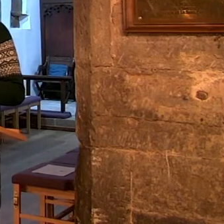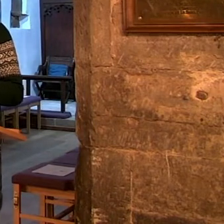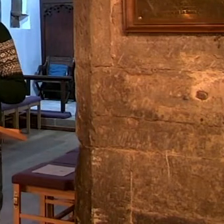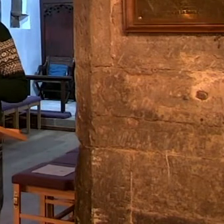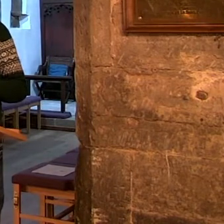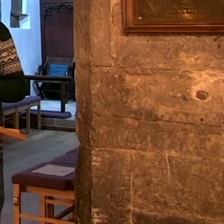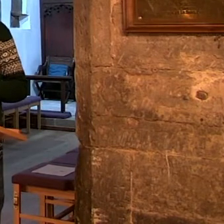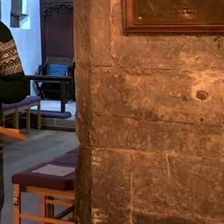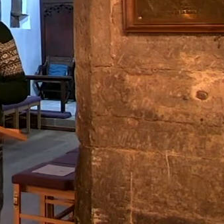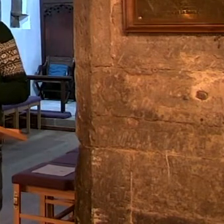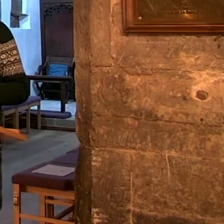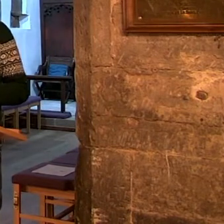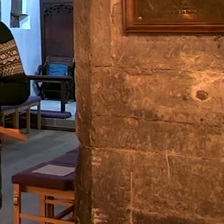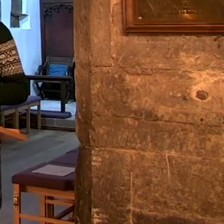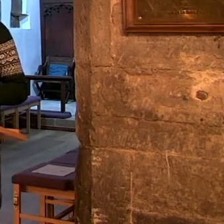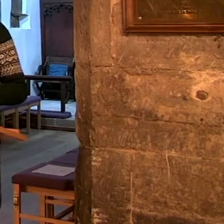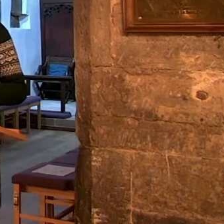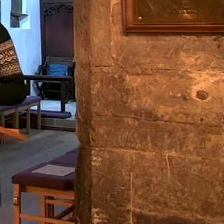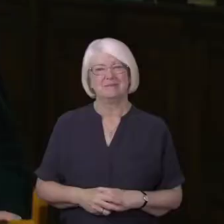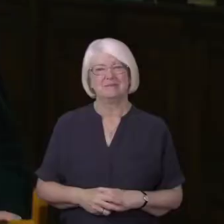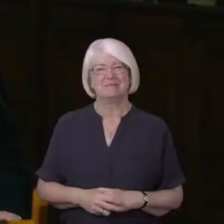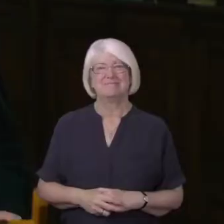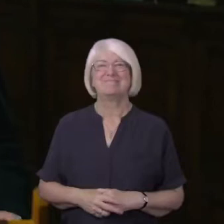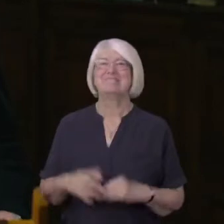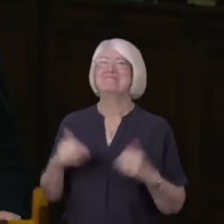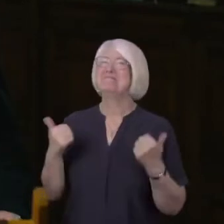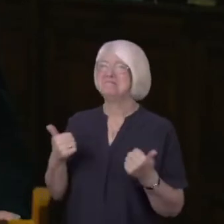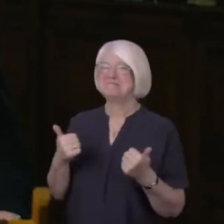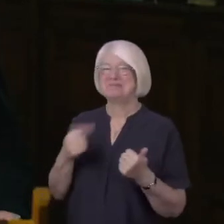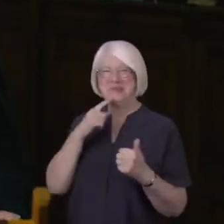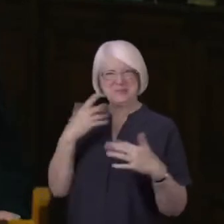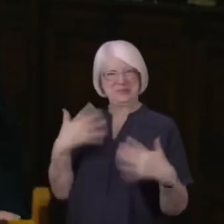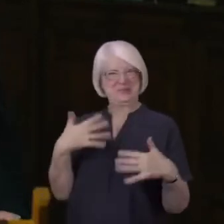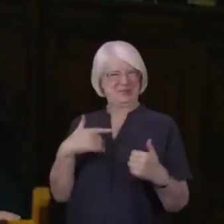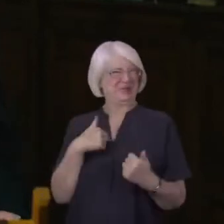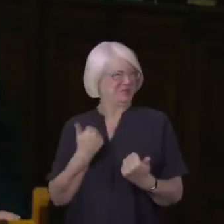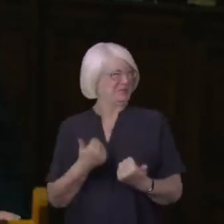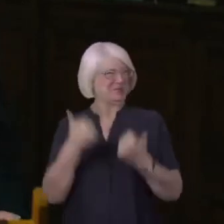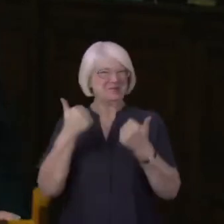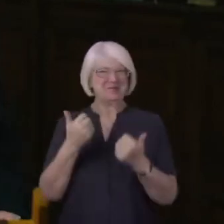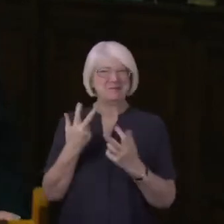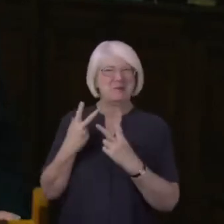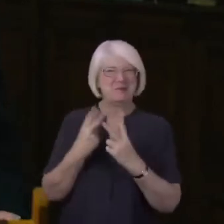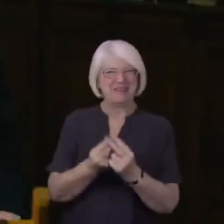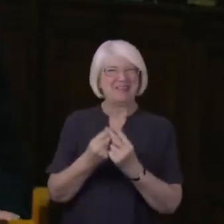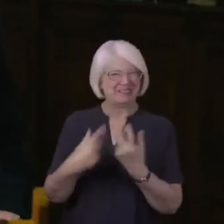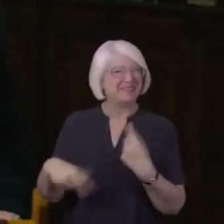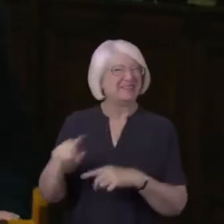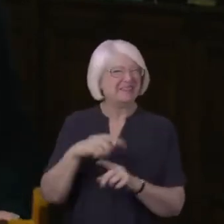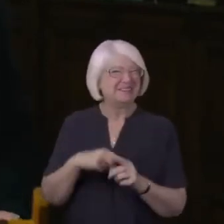the Christingle that we've just made. It's wonderful to be with you all.